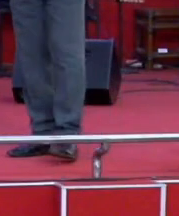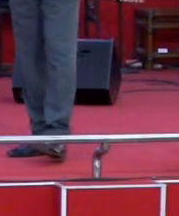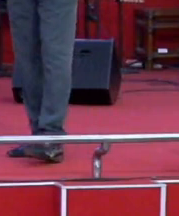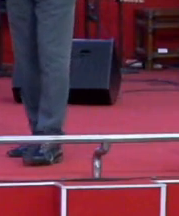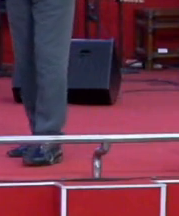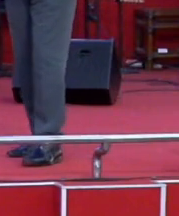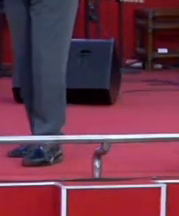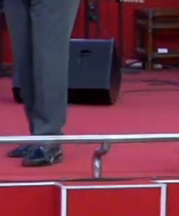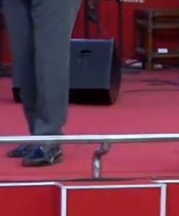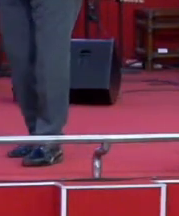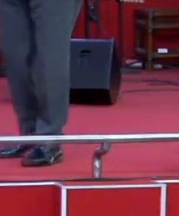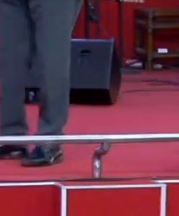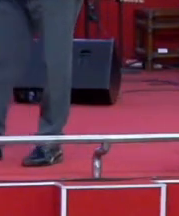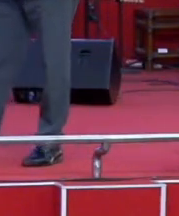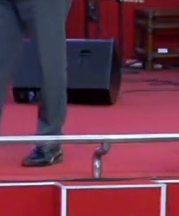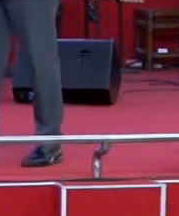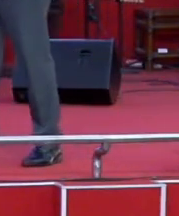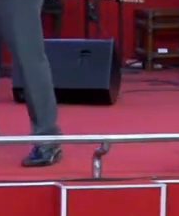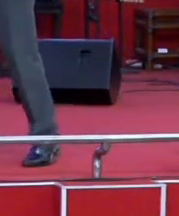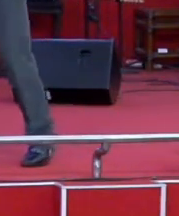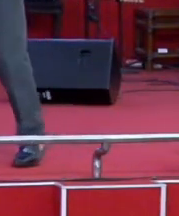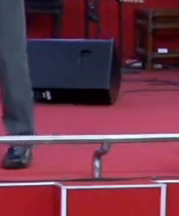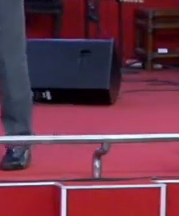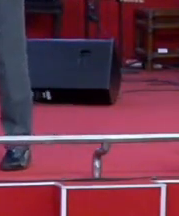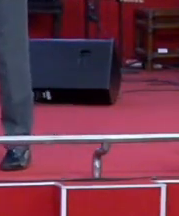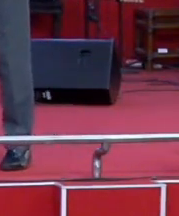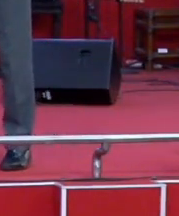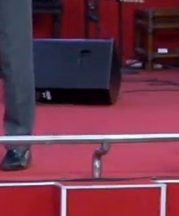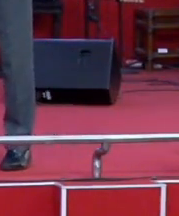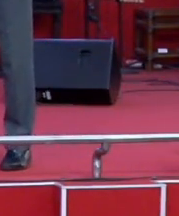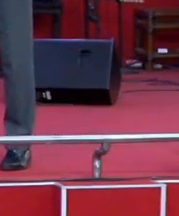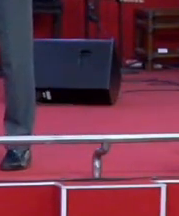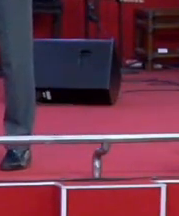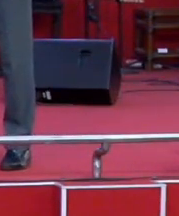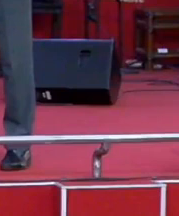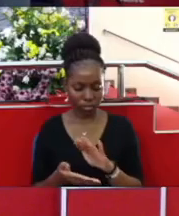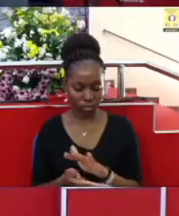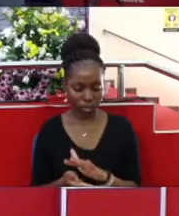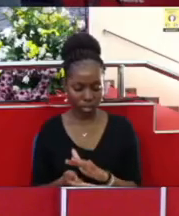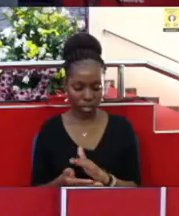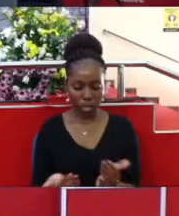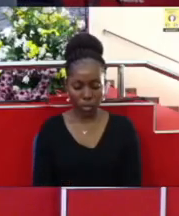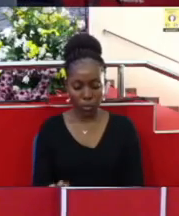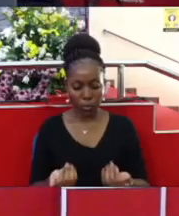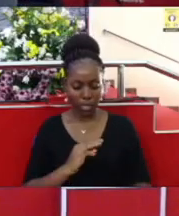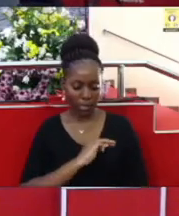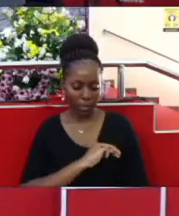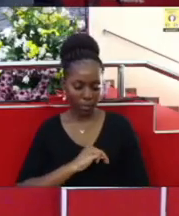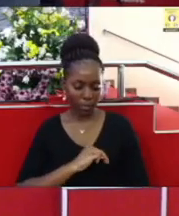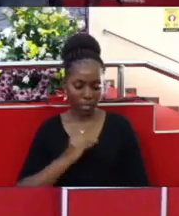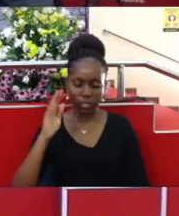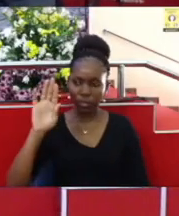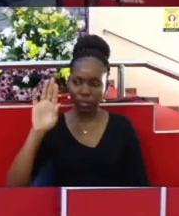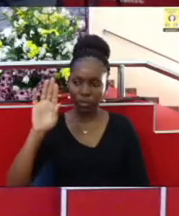Lord, that's our prayer this morning. Bwana, hilo ndilo ombi letu asubuhi ya leo. We need your mercy. Tunahitaji fadhili zako. We need your grace. Tunahitaji